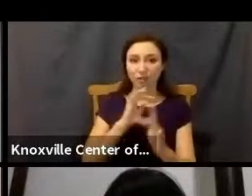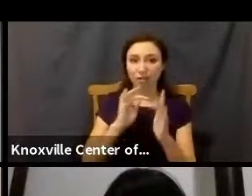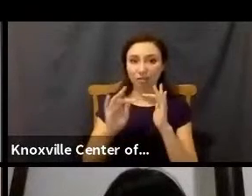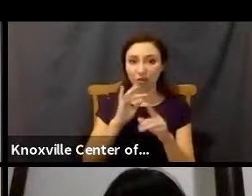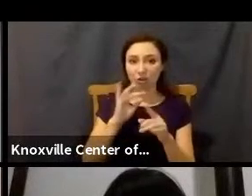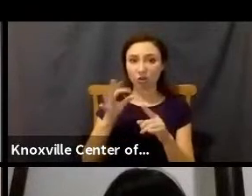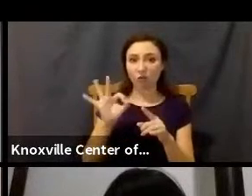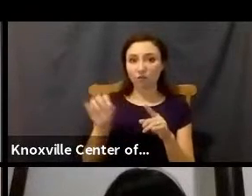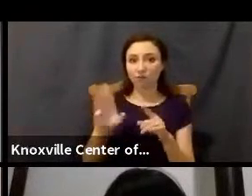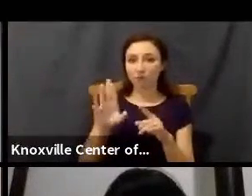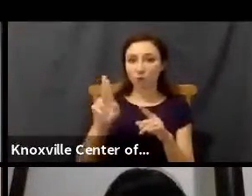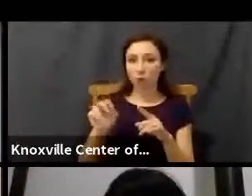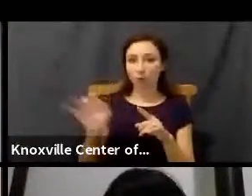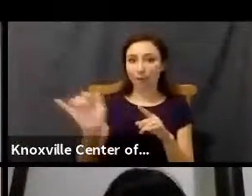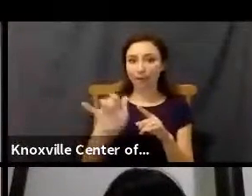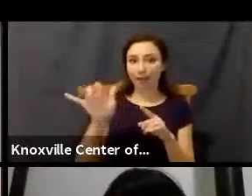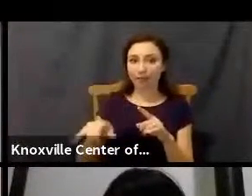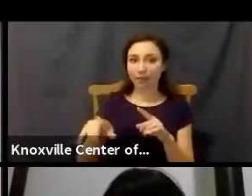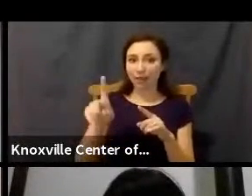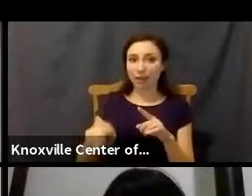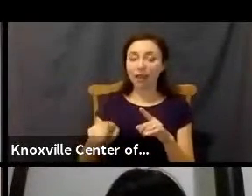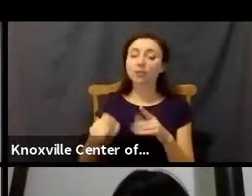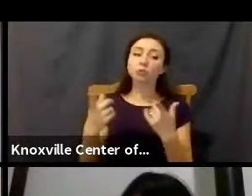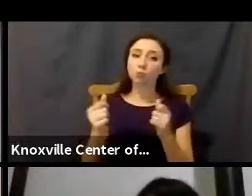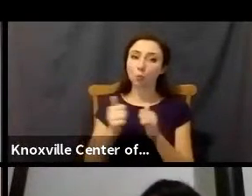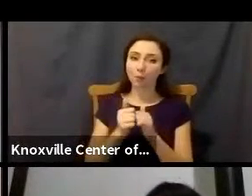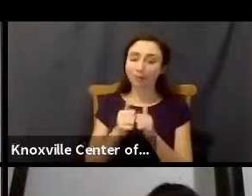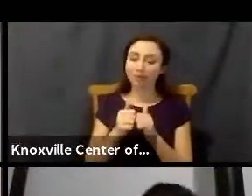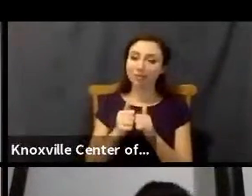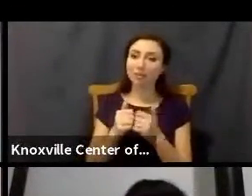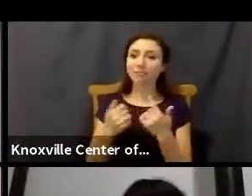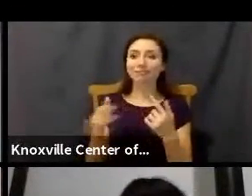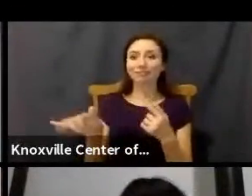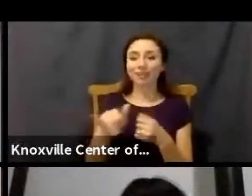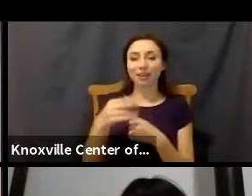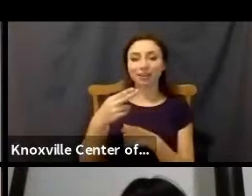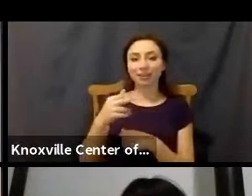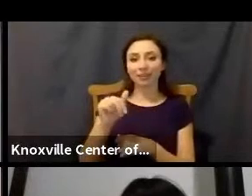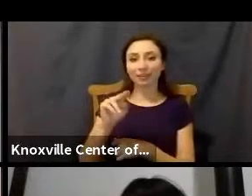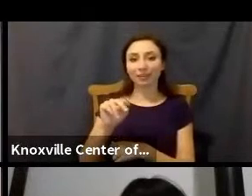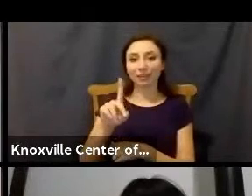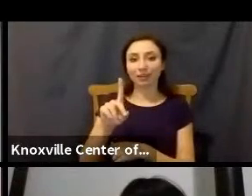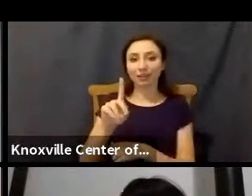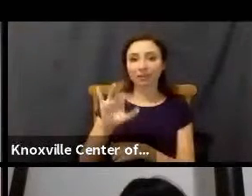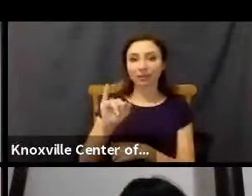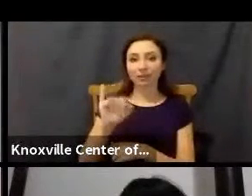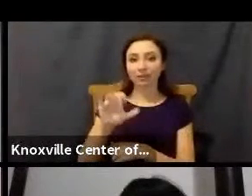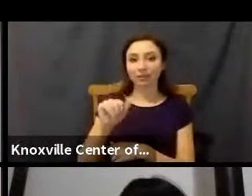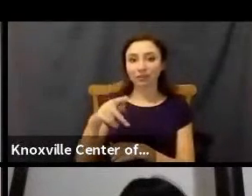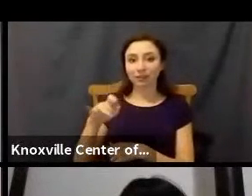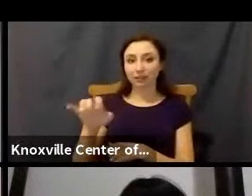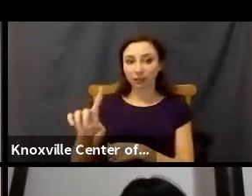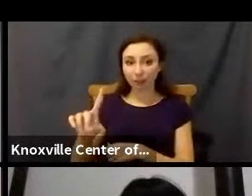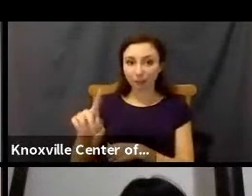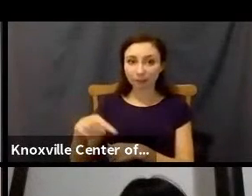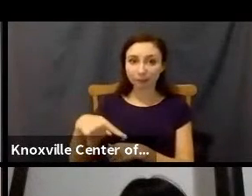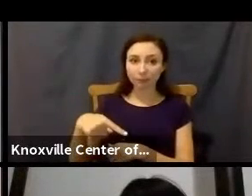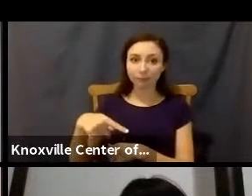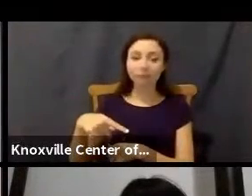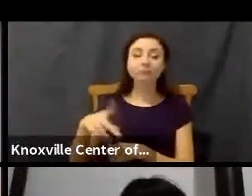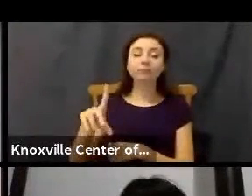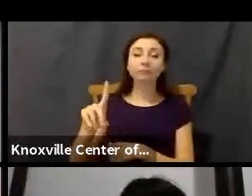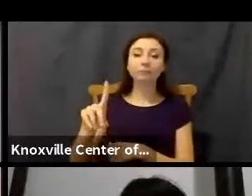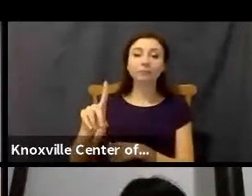forum such as that. That one had to do with handicapped persons. But in any event, the ruling was